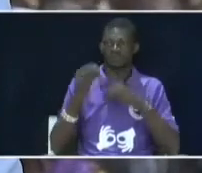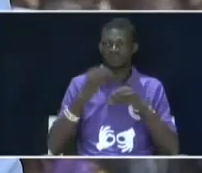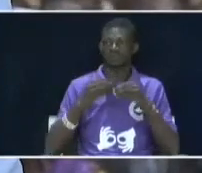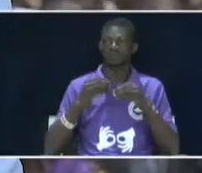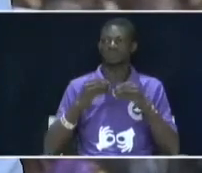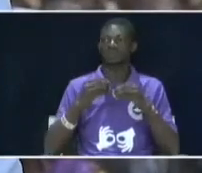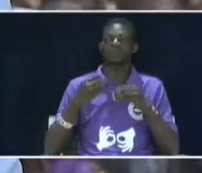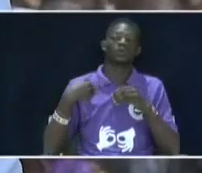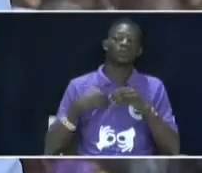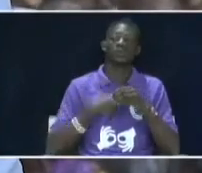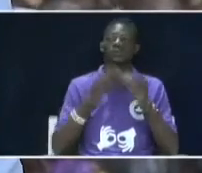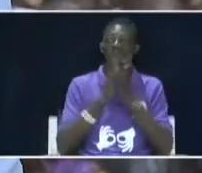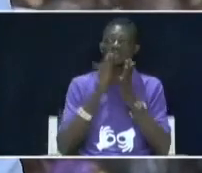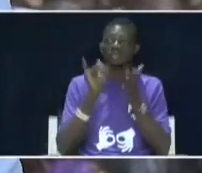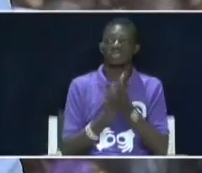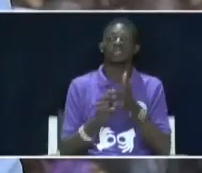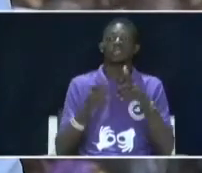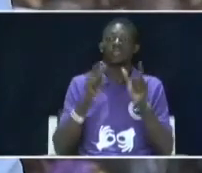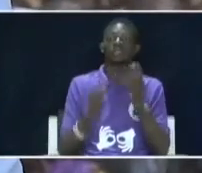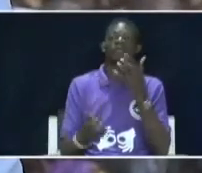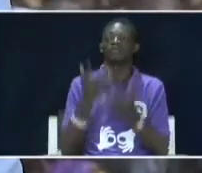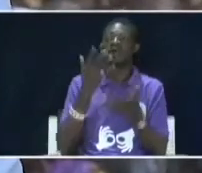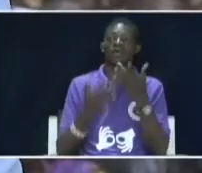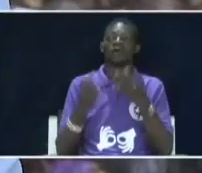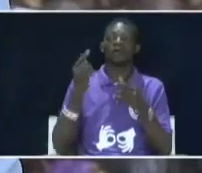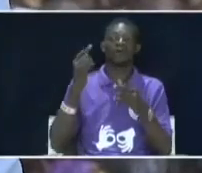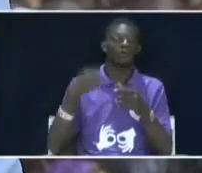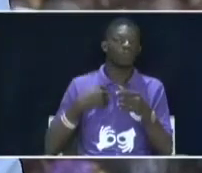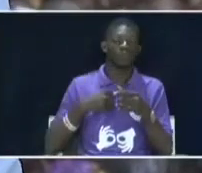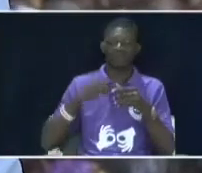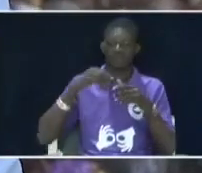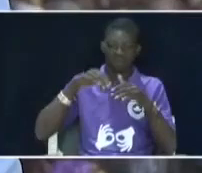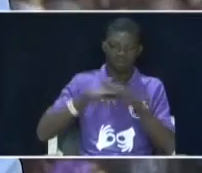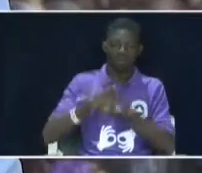We pray that the fire of God will go into us,